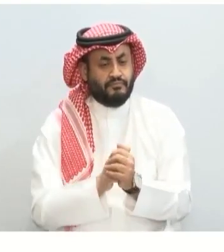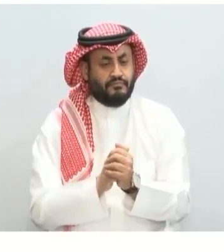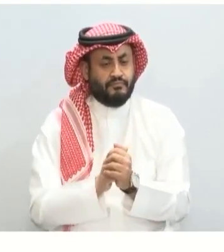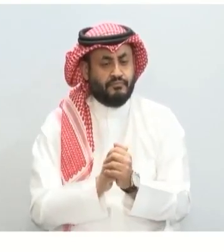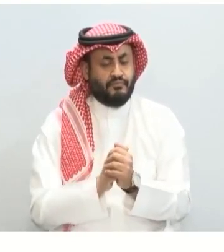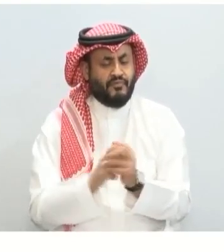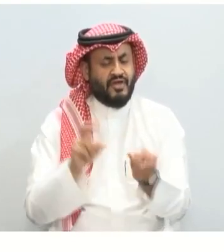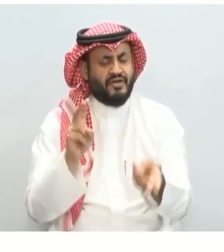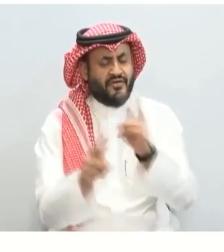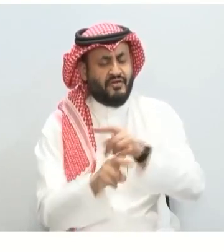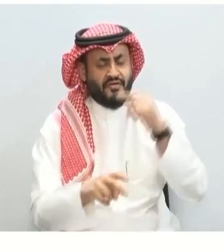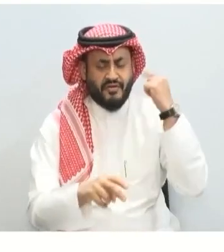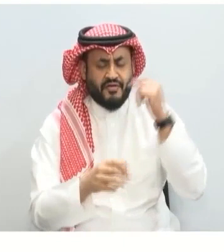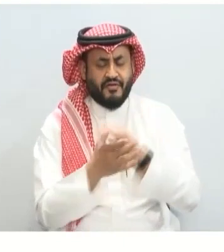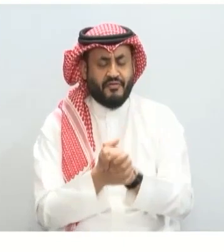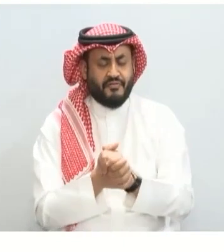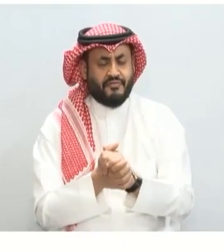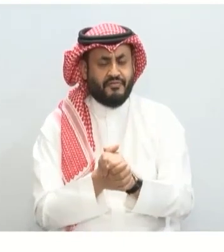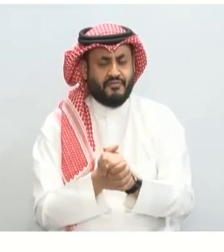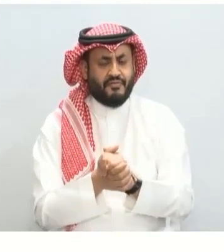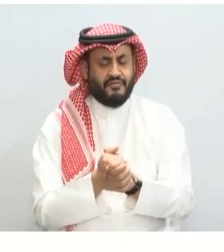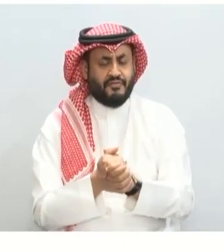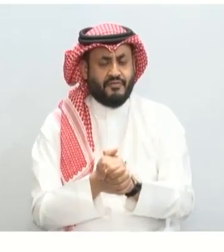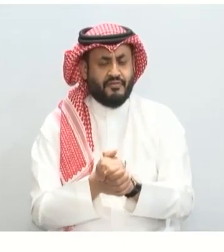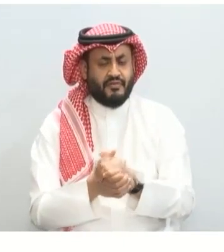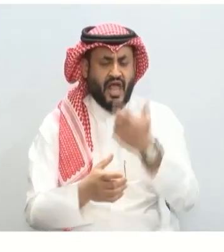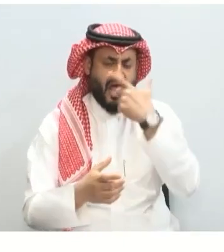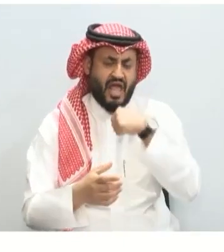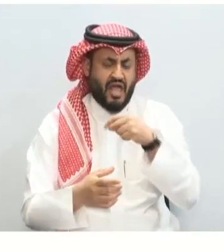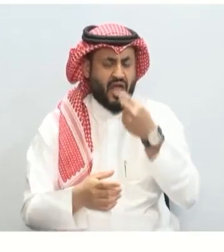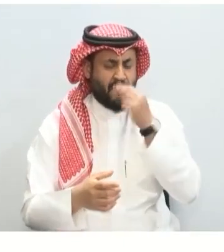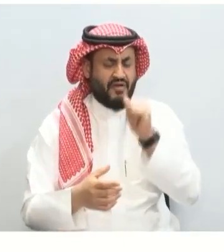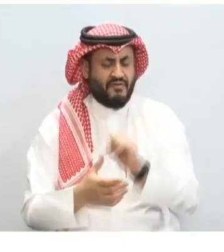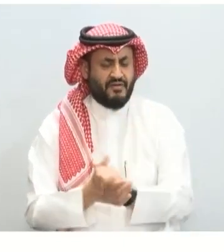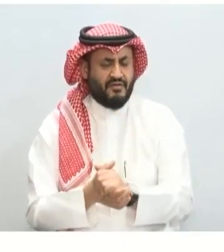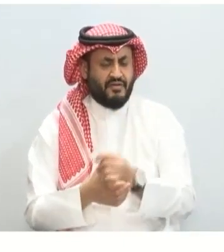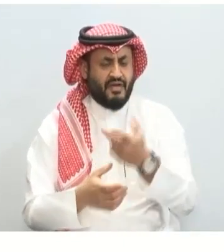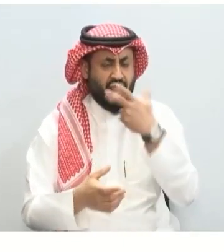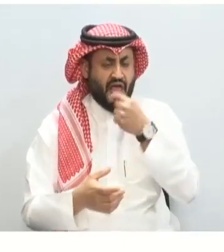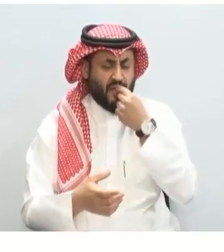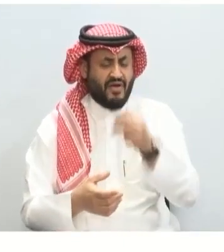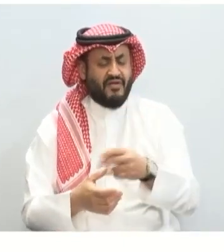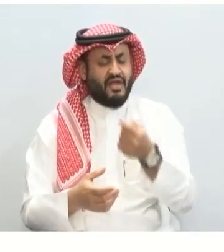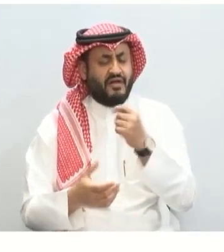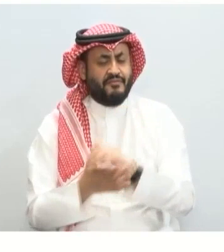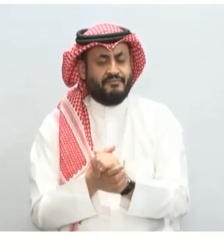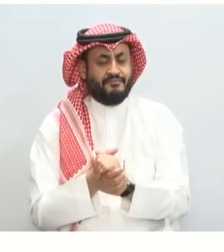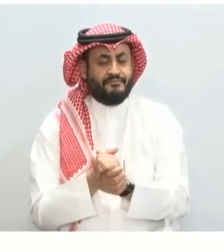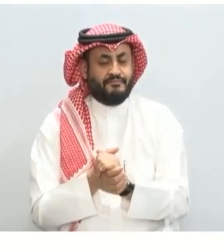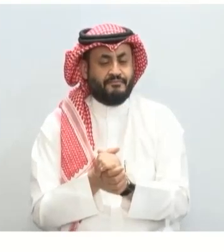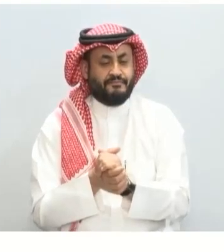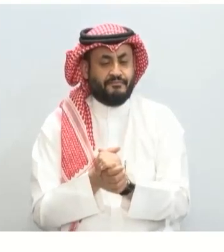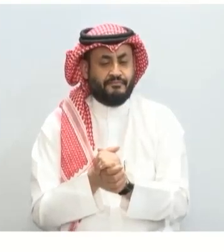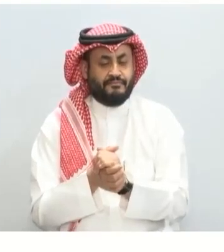just realized that it would be rude not to have dessert. She's joking, of course, because she has just said that she was too